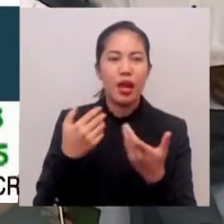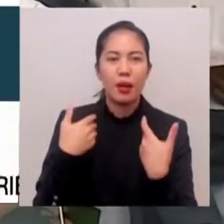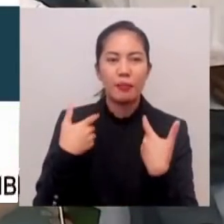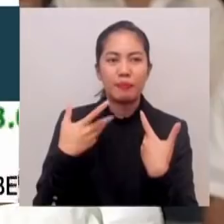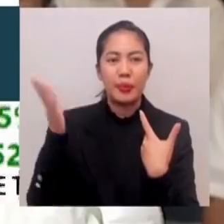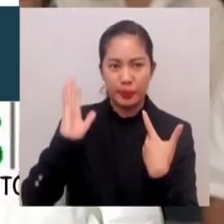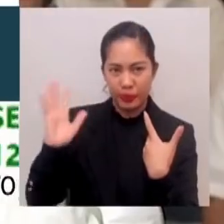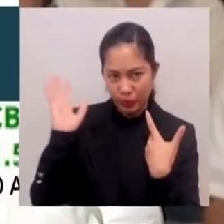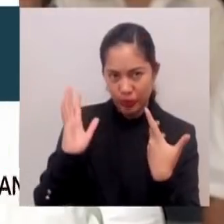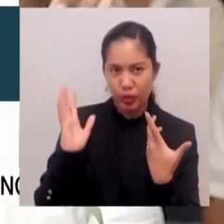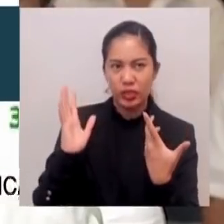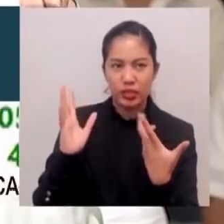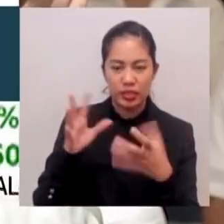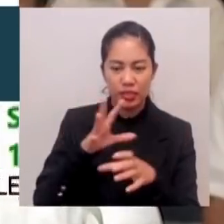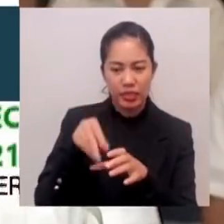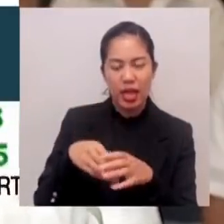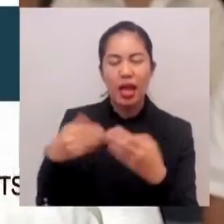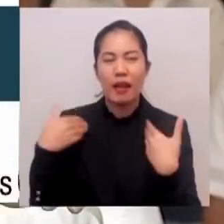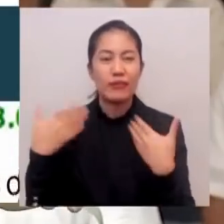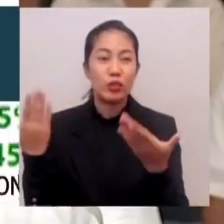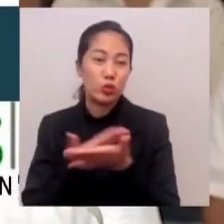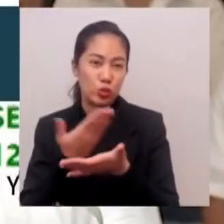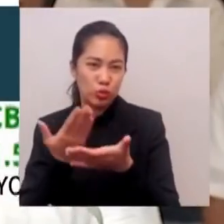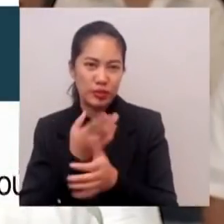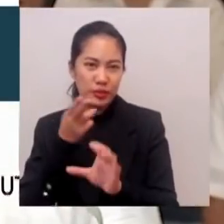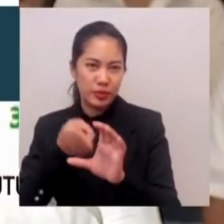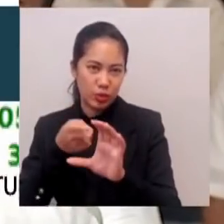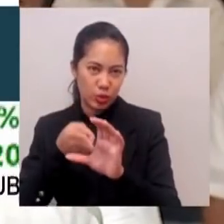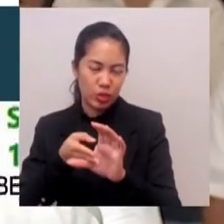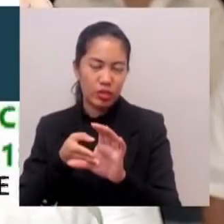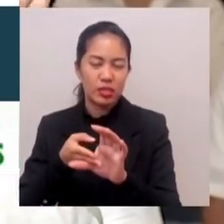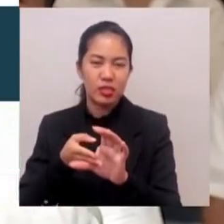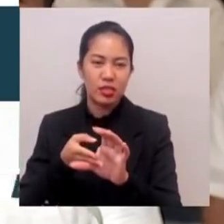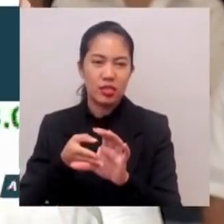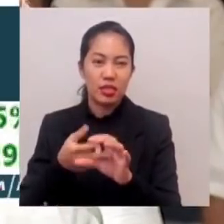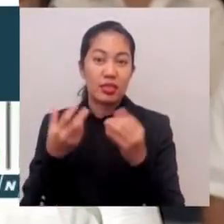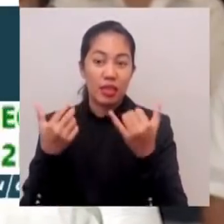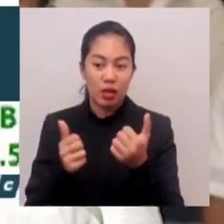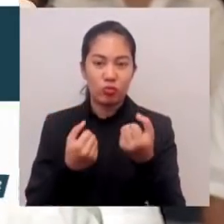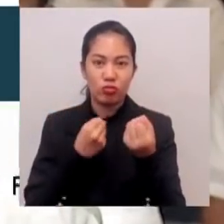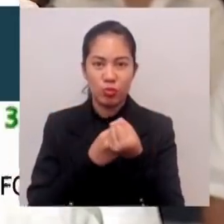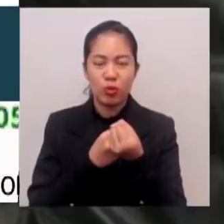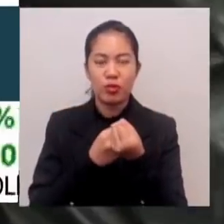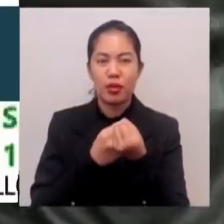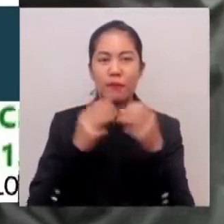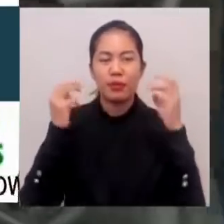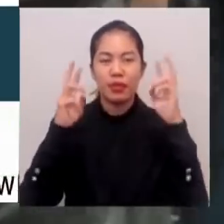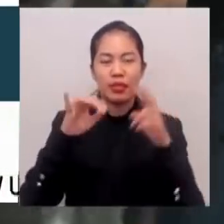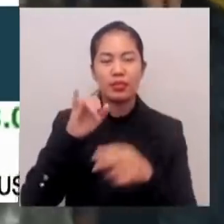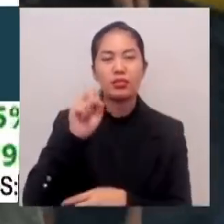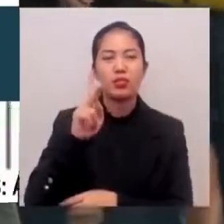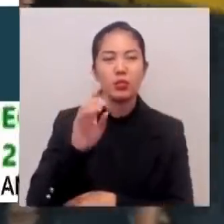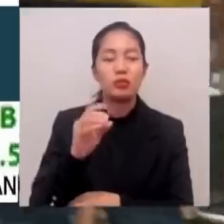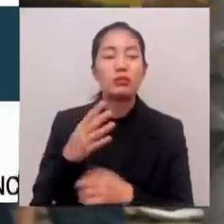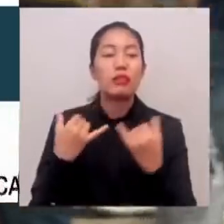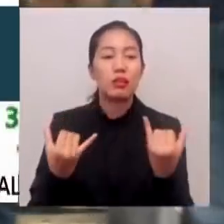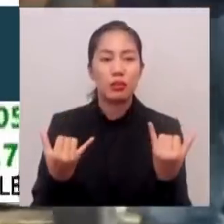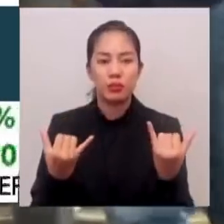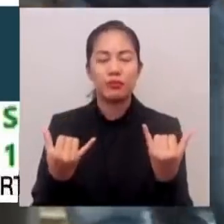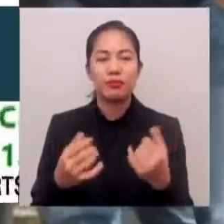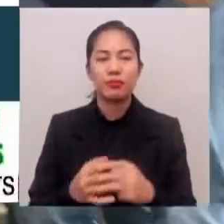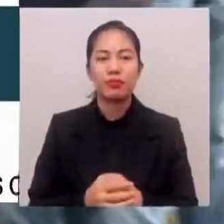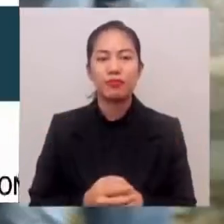also new names with Mayor Isko, and so it's really bound to require, no,